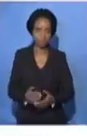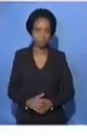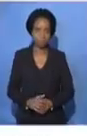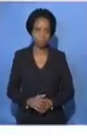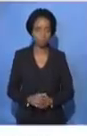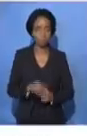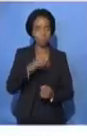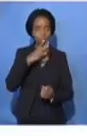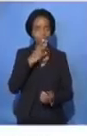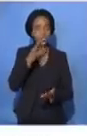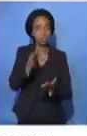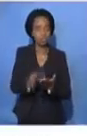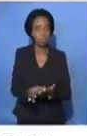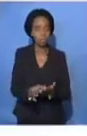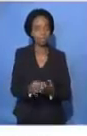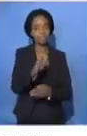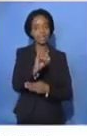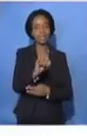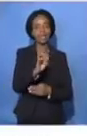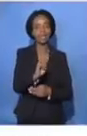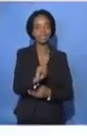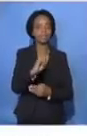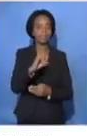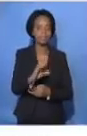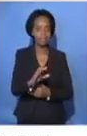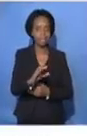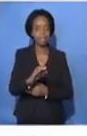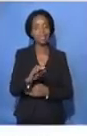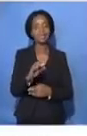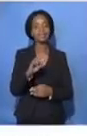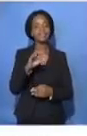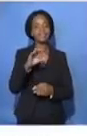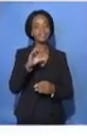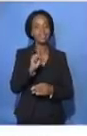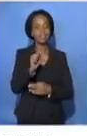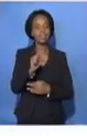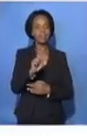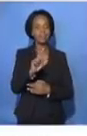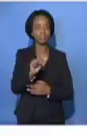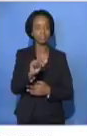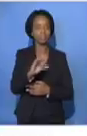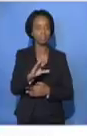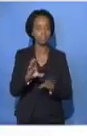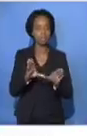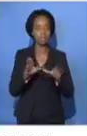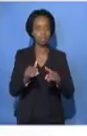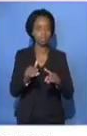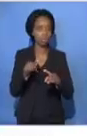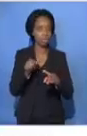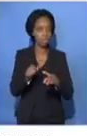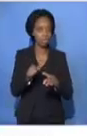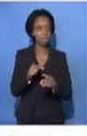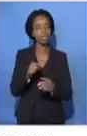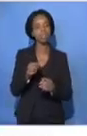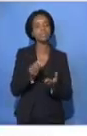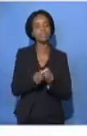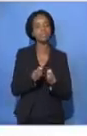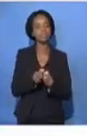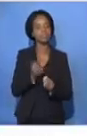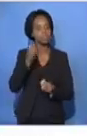The IEC SADC mission makes the following recommendations for consideration.